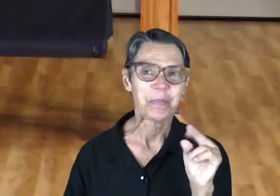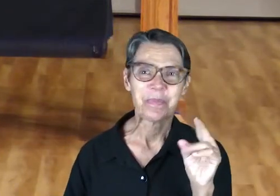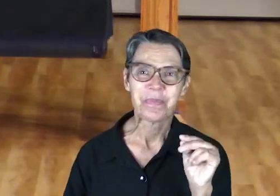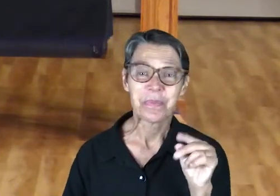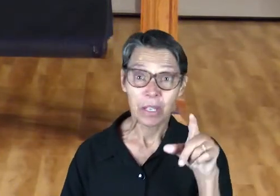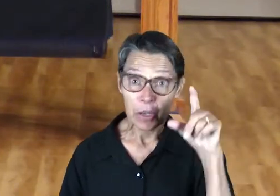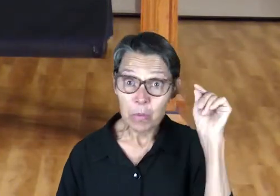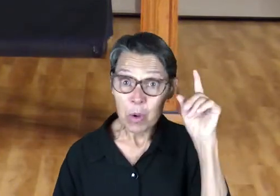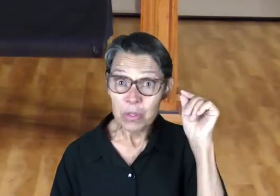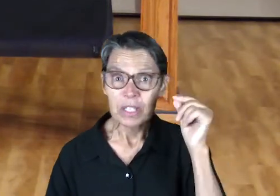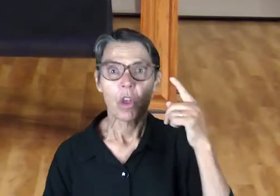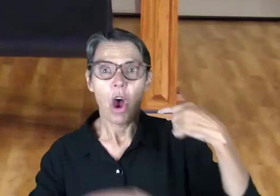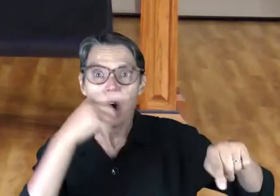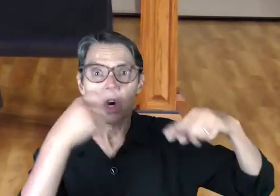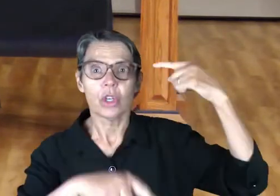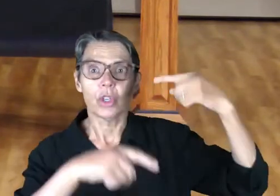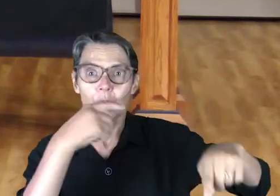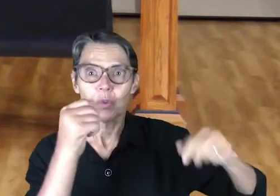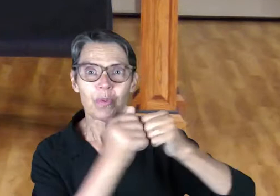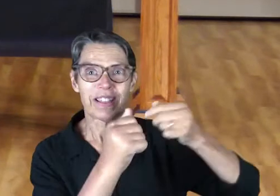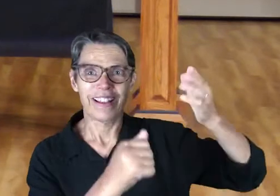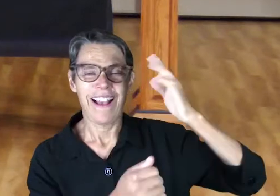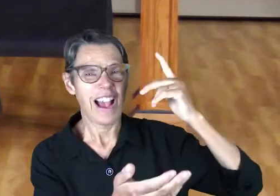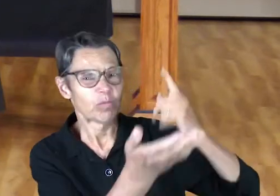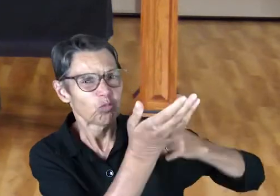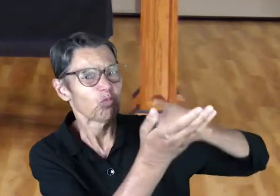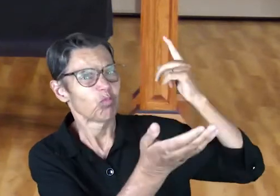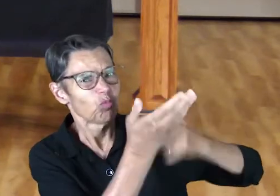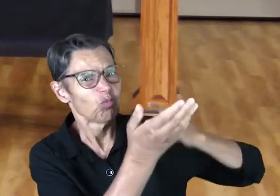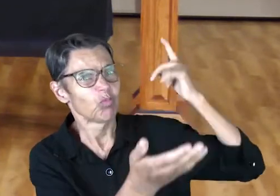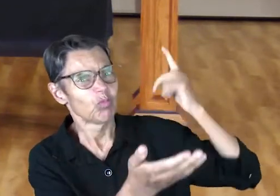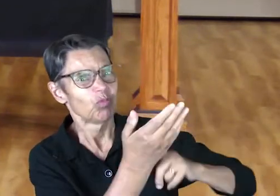But no, Moses argues with God.